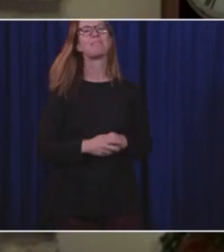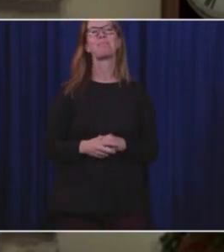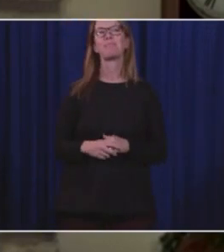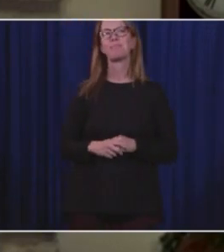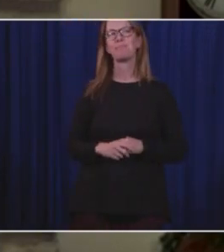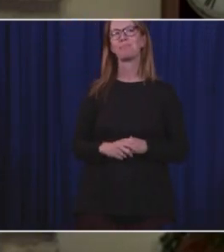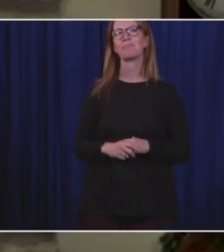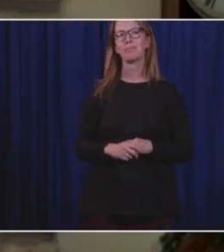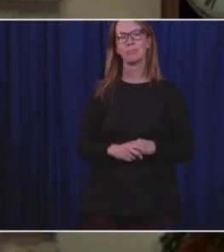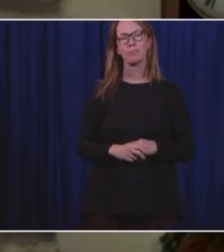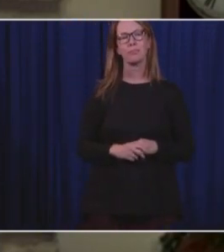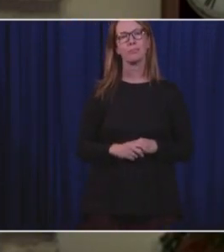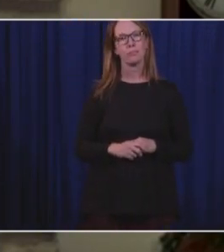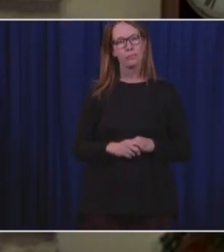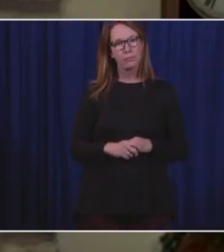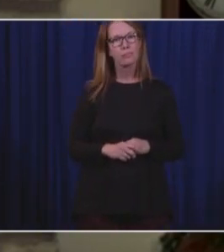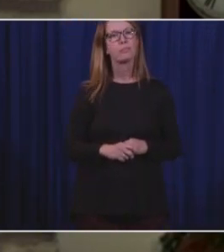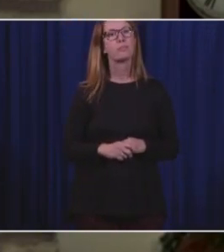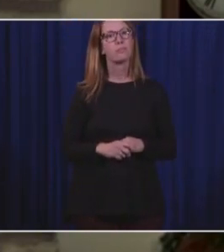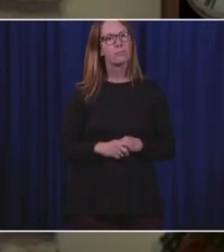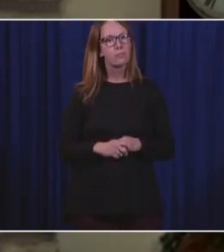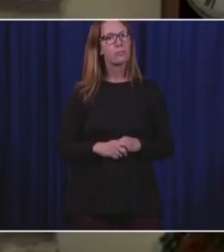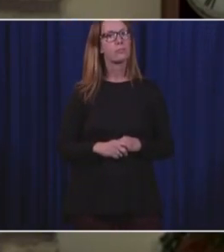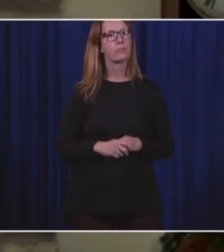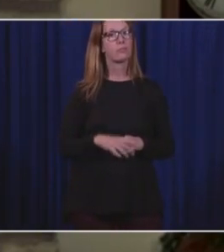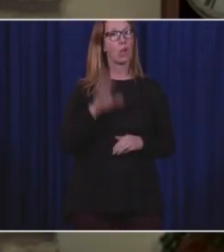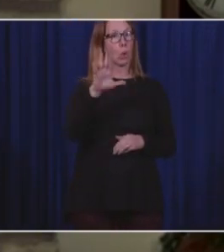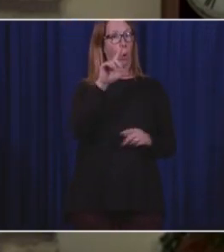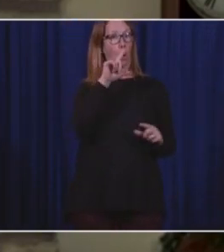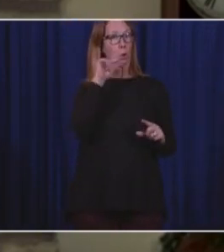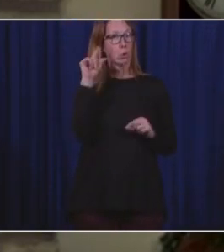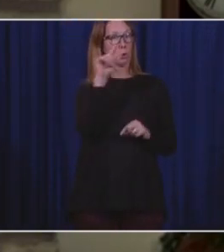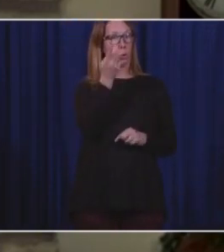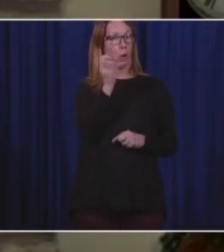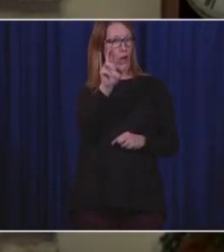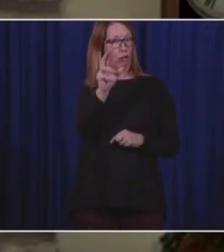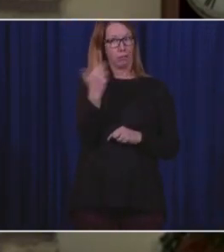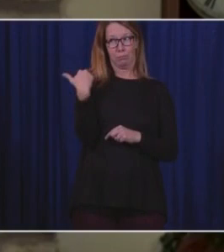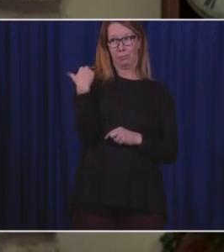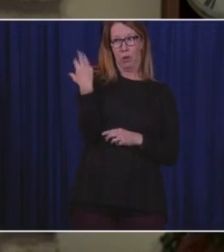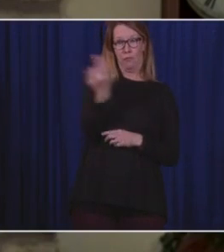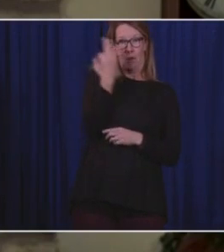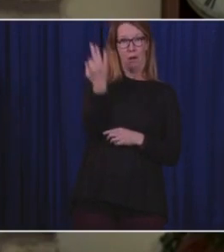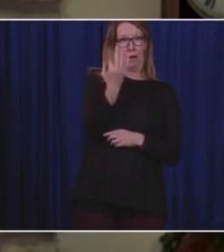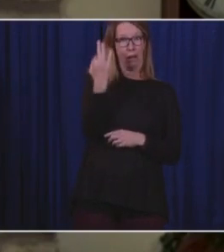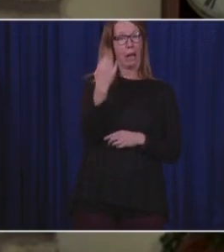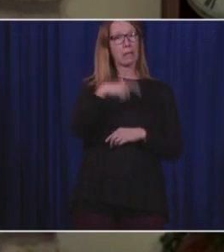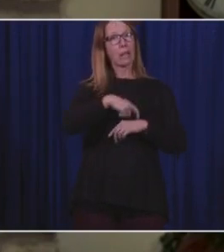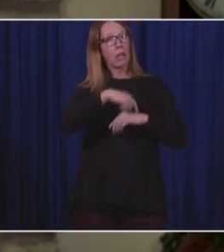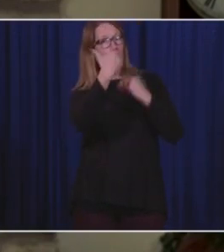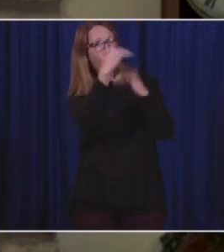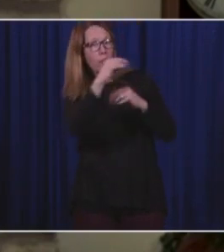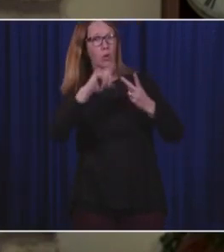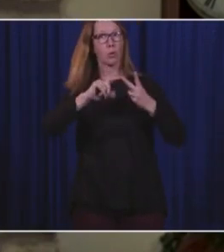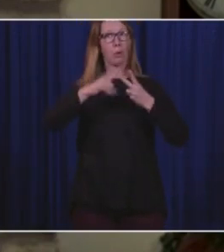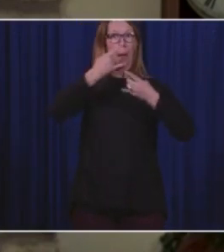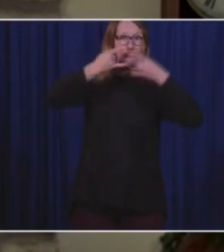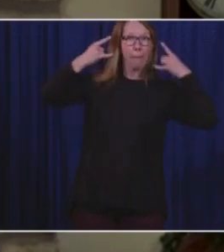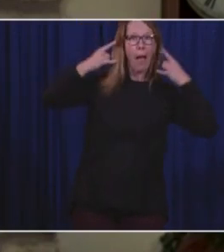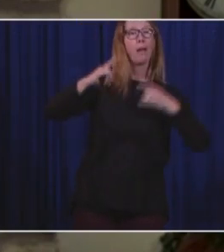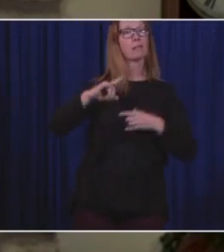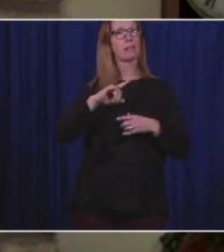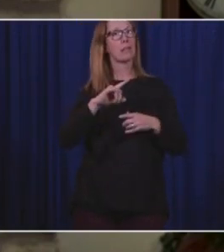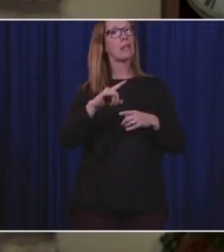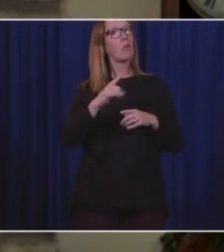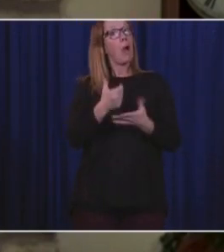today. Reading from your Twitter last Friday, it says the curfew mask wearing retail inspections have helped, but they haven't